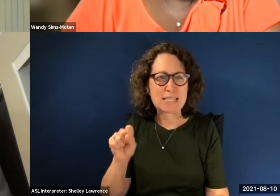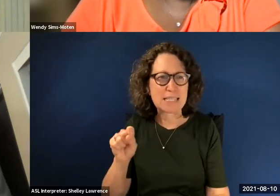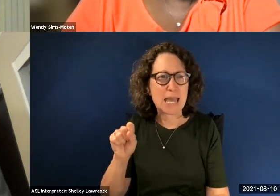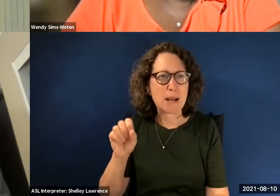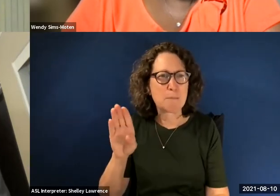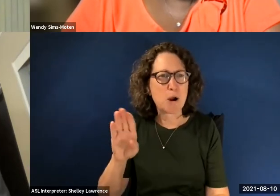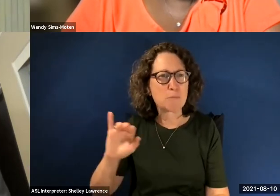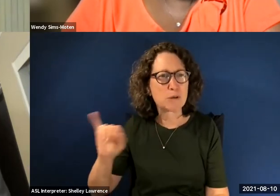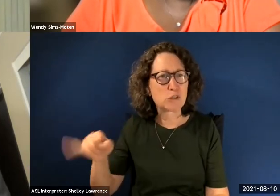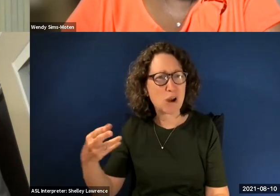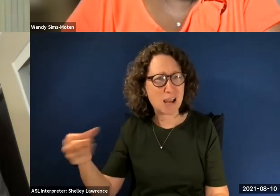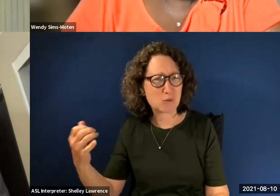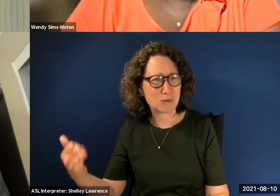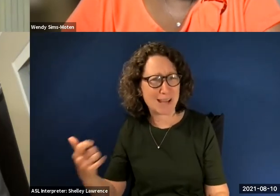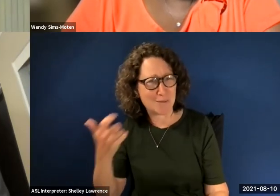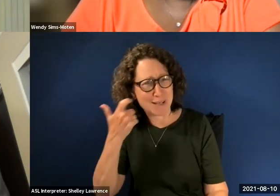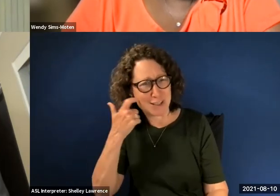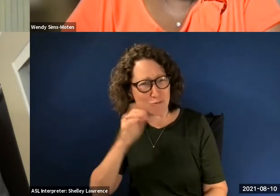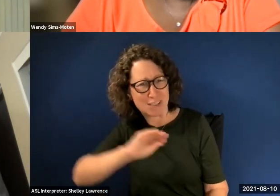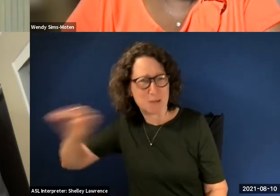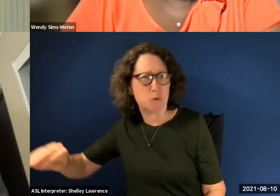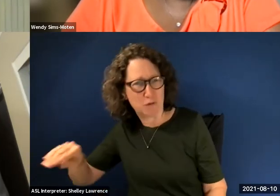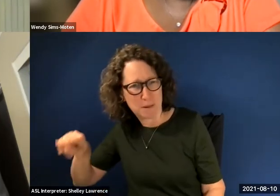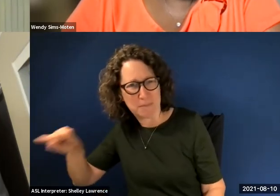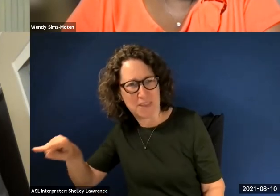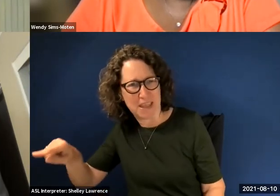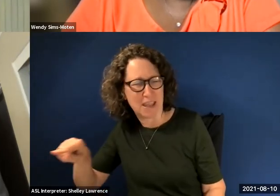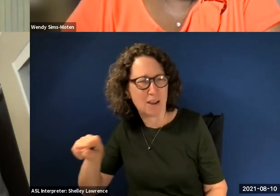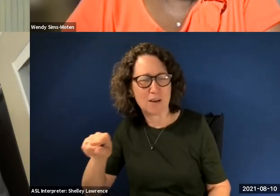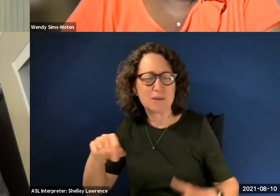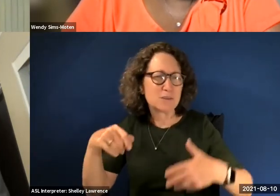High now. We just recently did that.